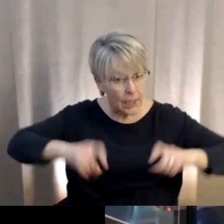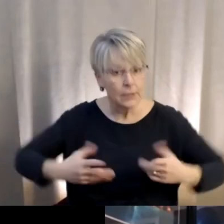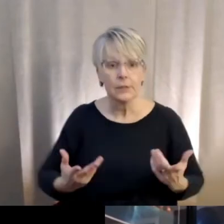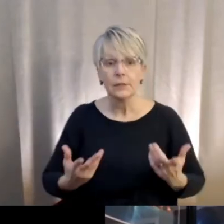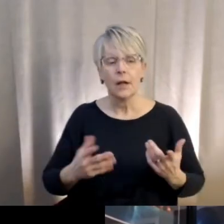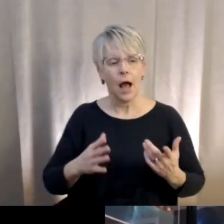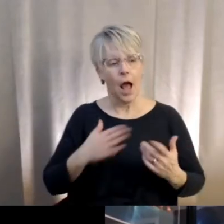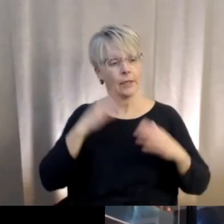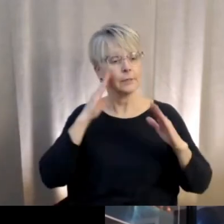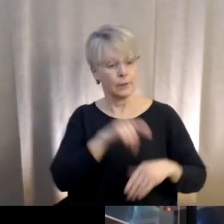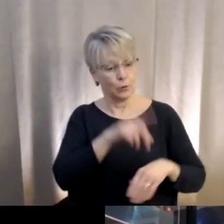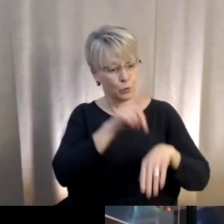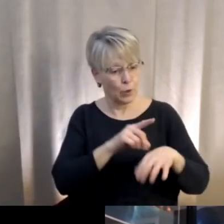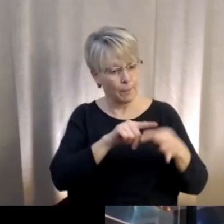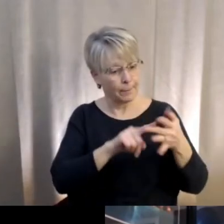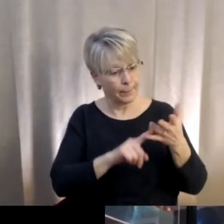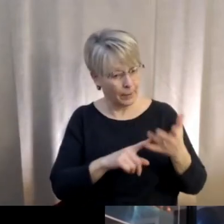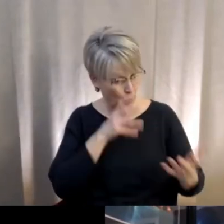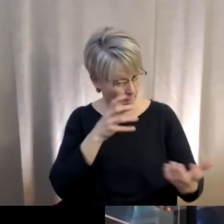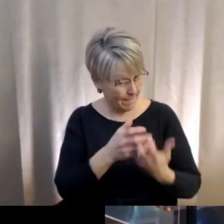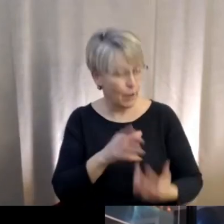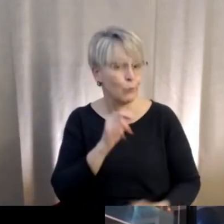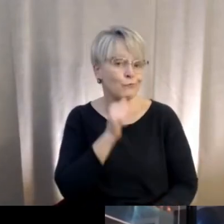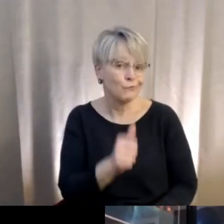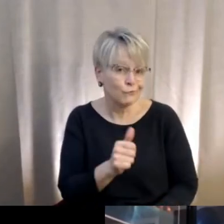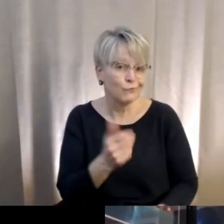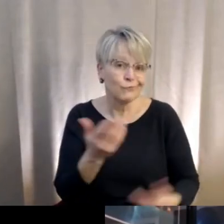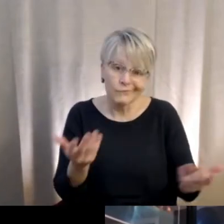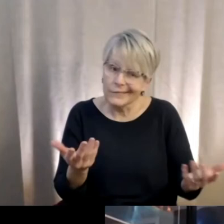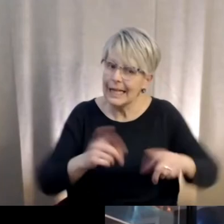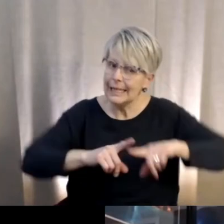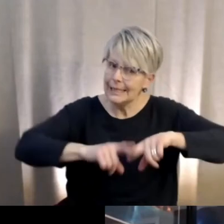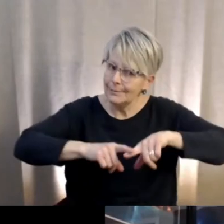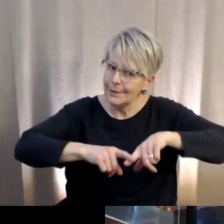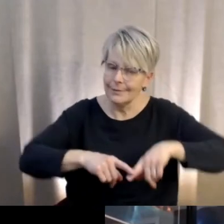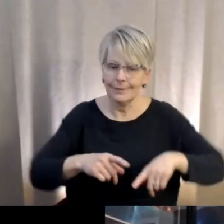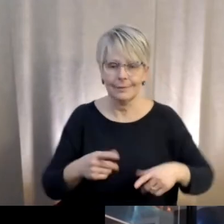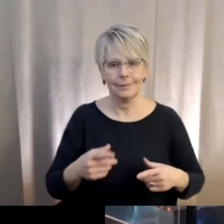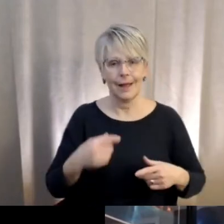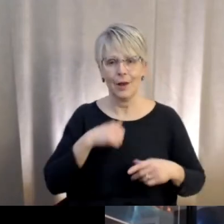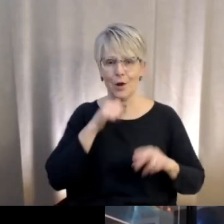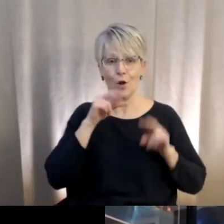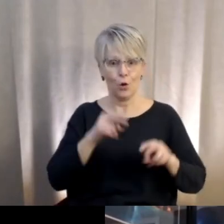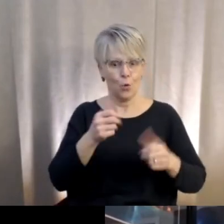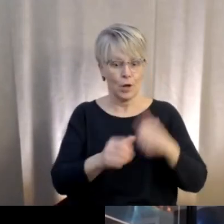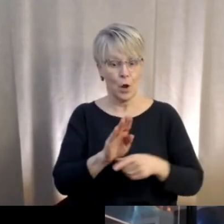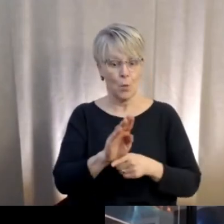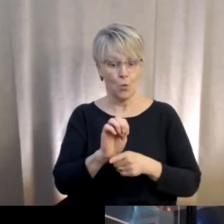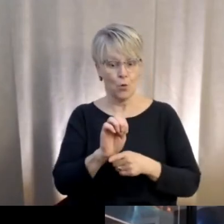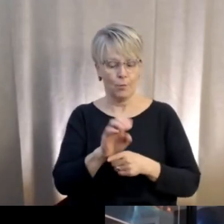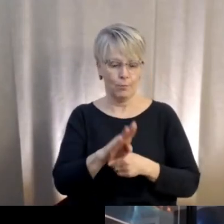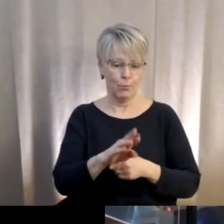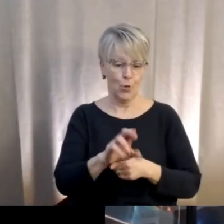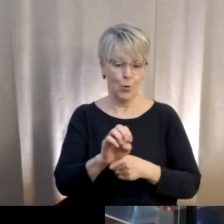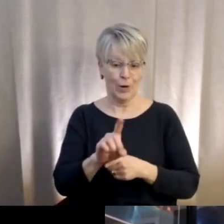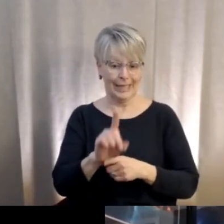I want? So that's what the biggest things I am thinking about, because I don't really look at breed as, I mean,